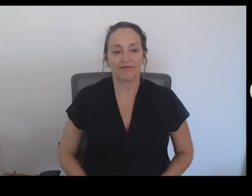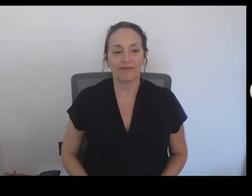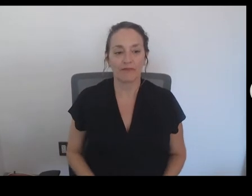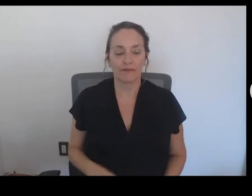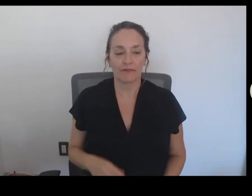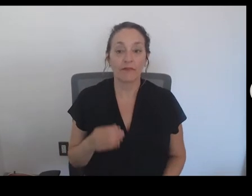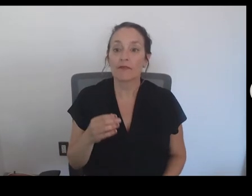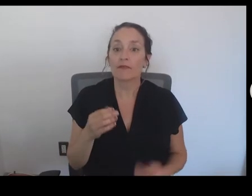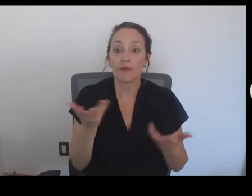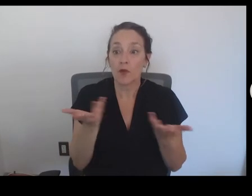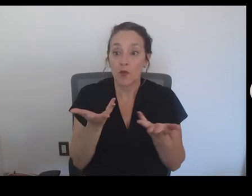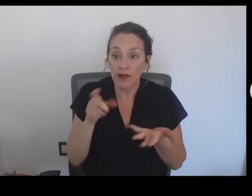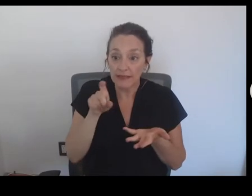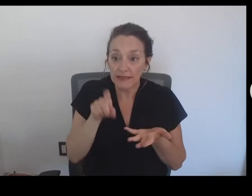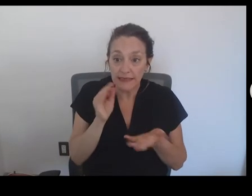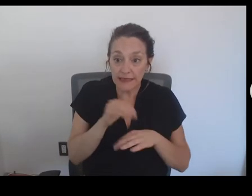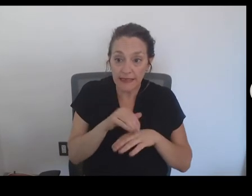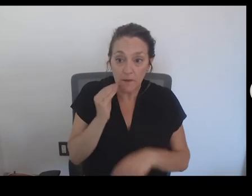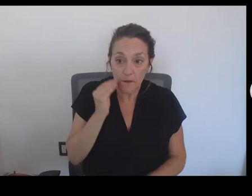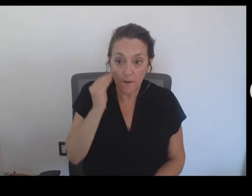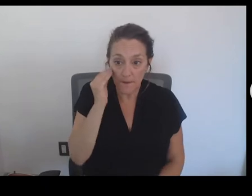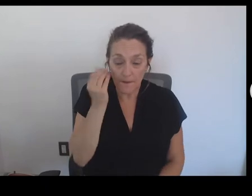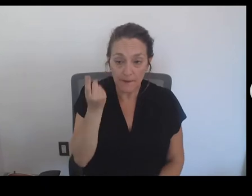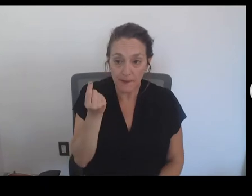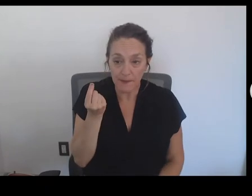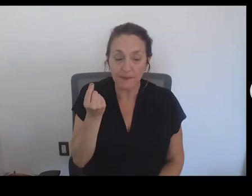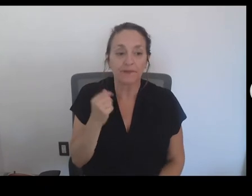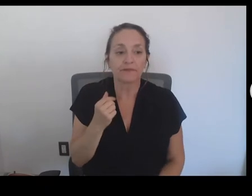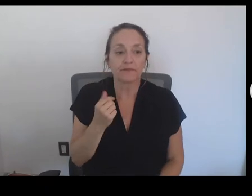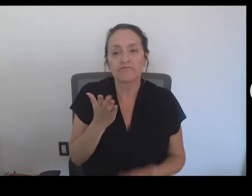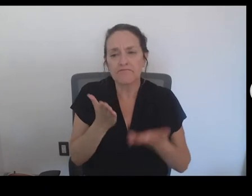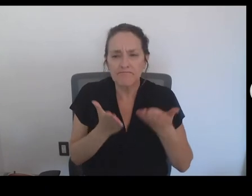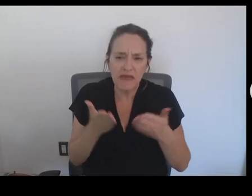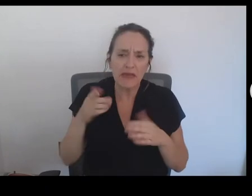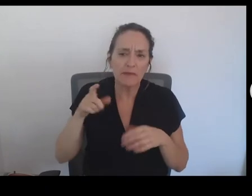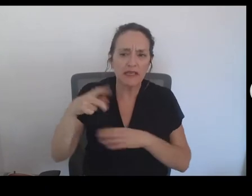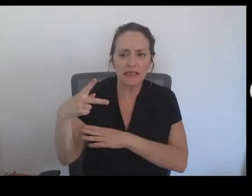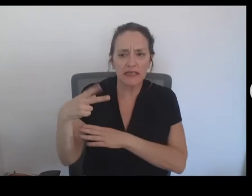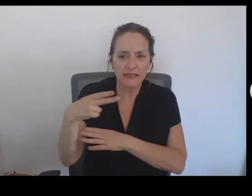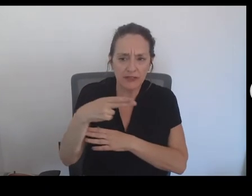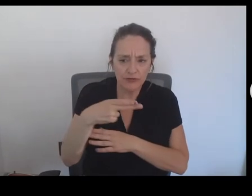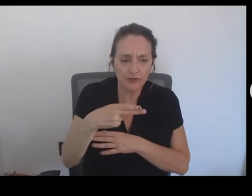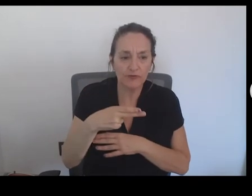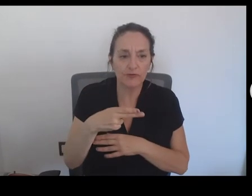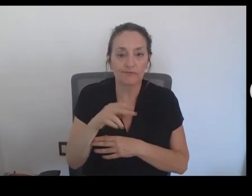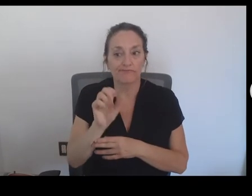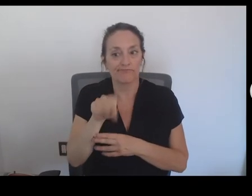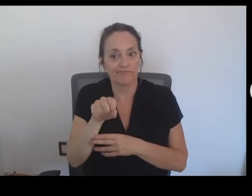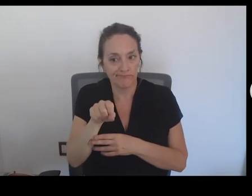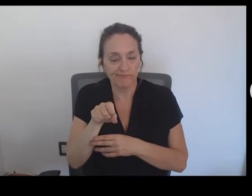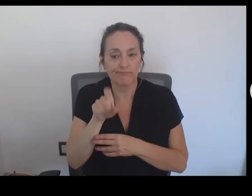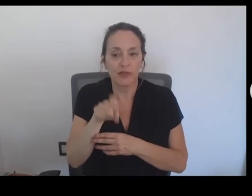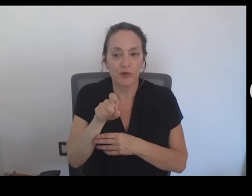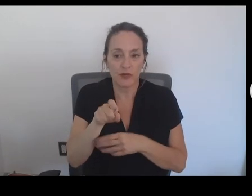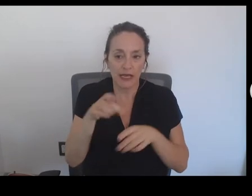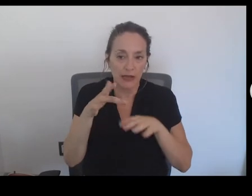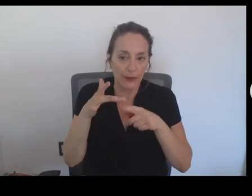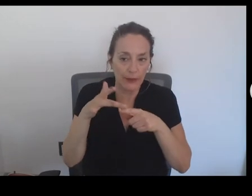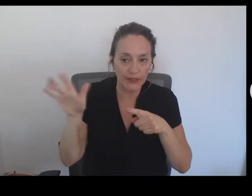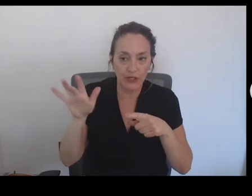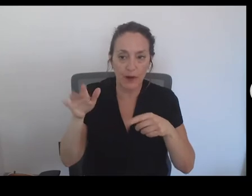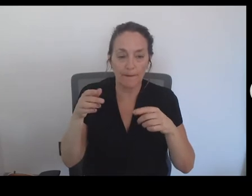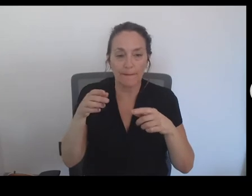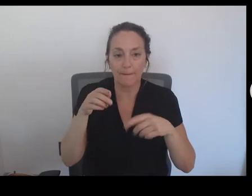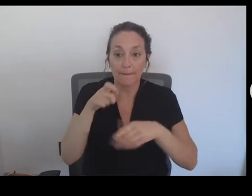things that you need from home are maybe a pair of scissors. You definitely need either a sharp pencil or a